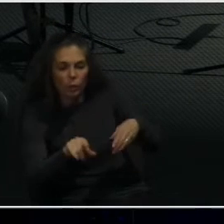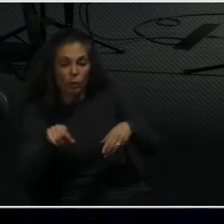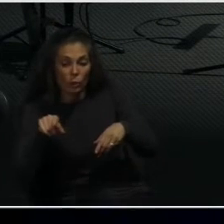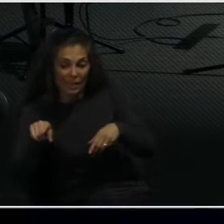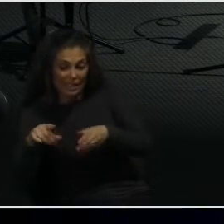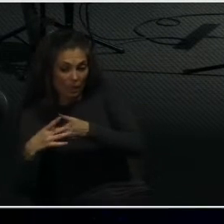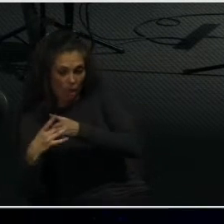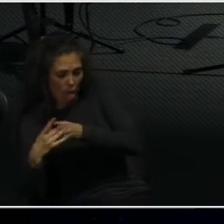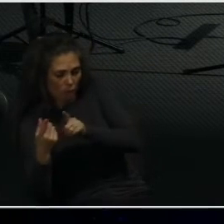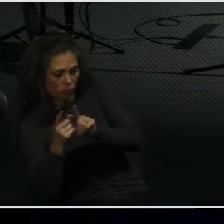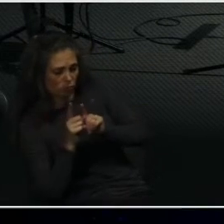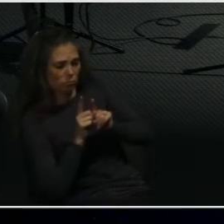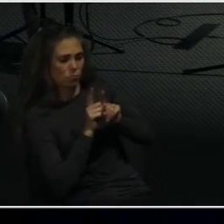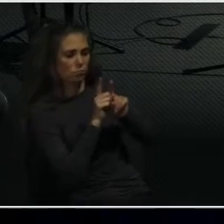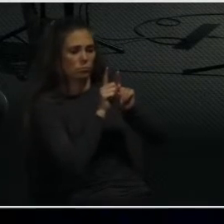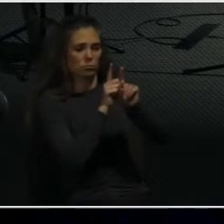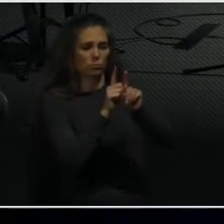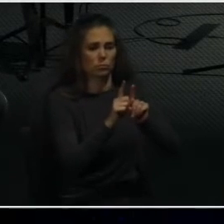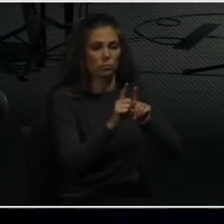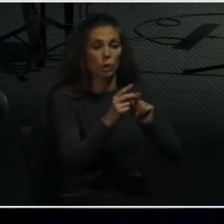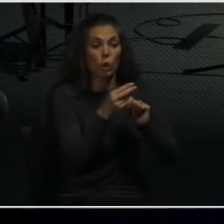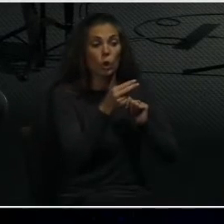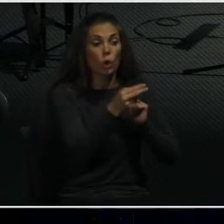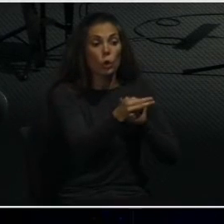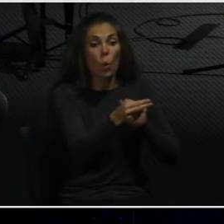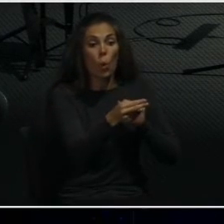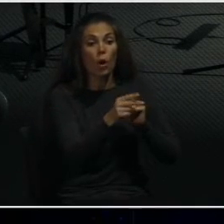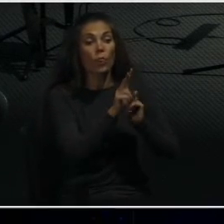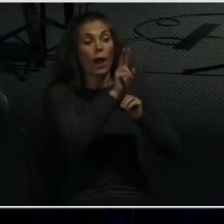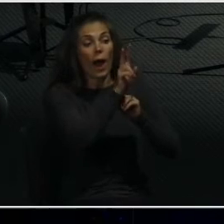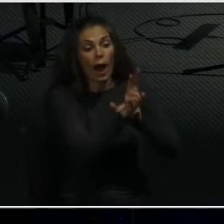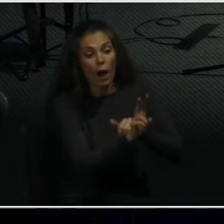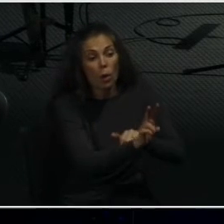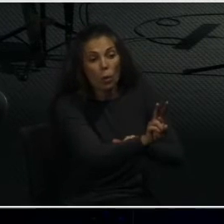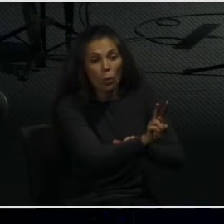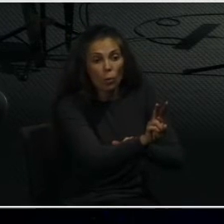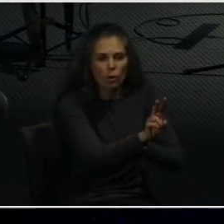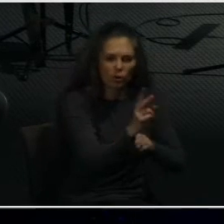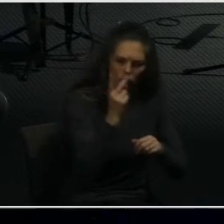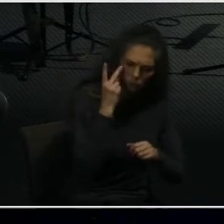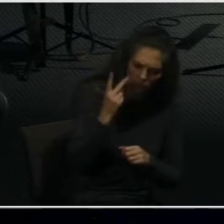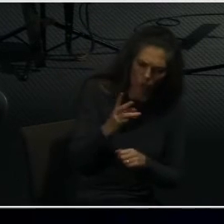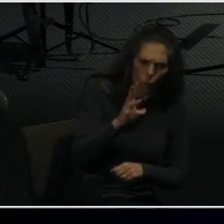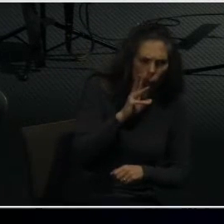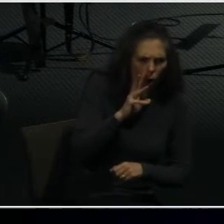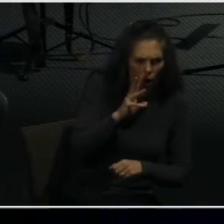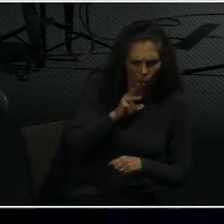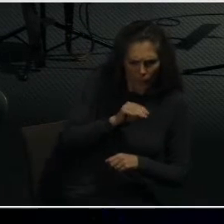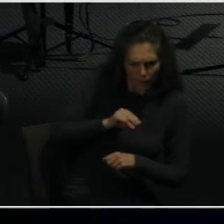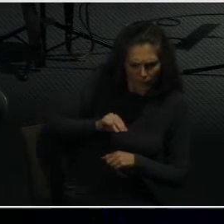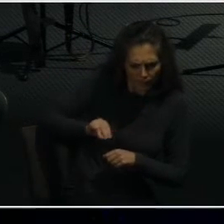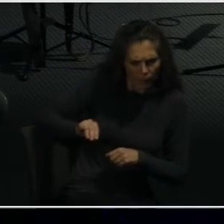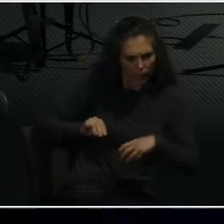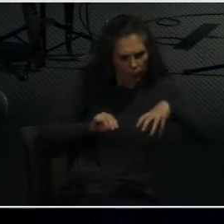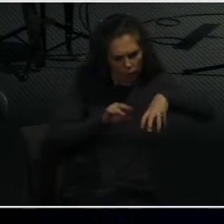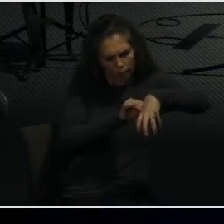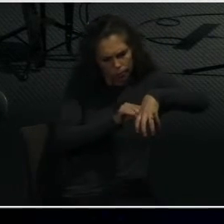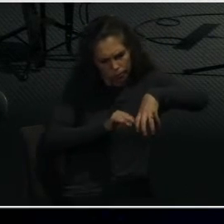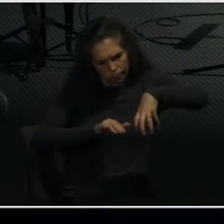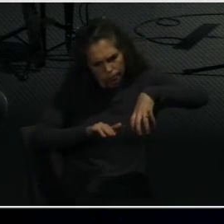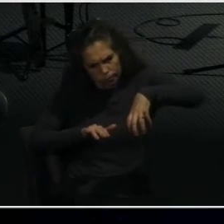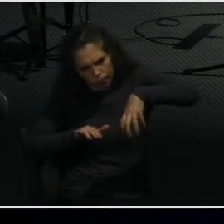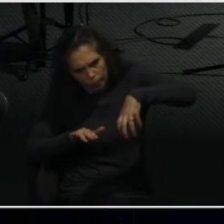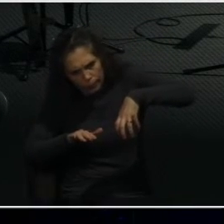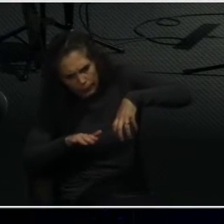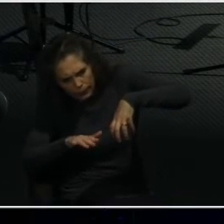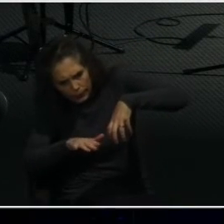gate that faces toward the east, and behold, the water was trickling out on the south side. Going on